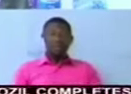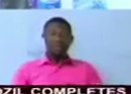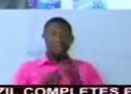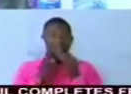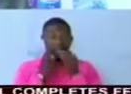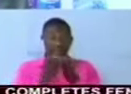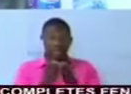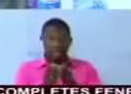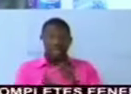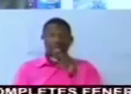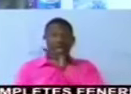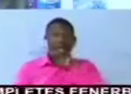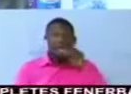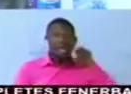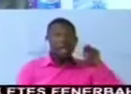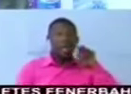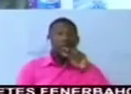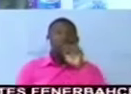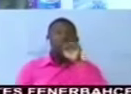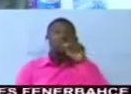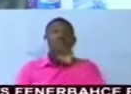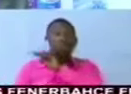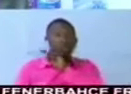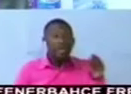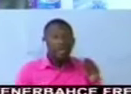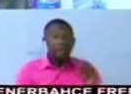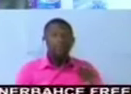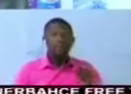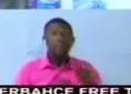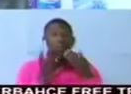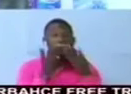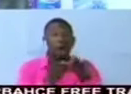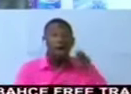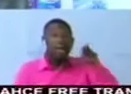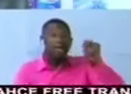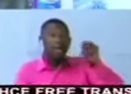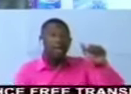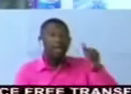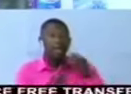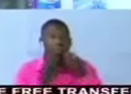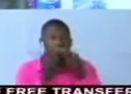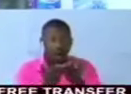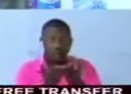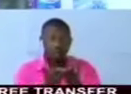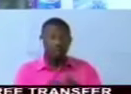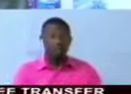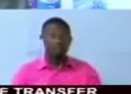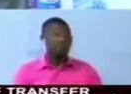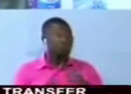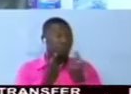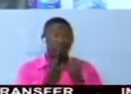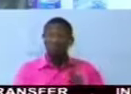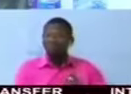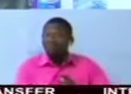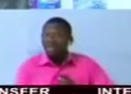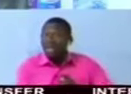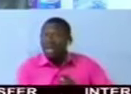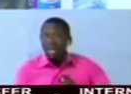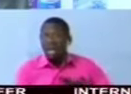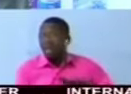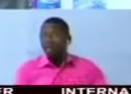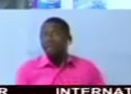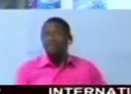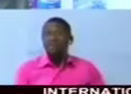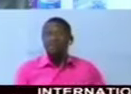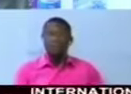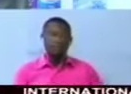sa tour sax. They said that NIA has even mentioned your name. Dina am lu jog ci yow. Something you must feel